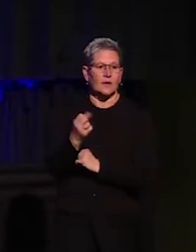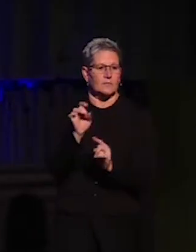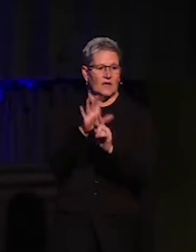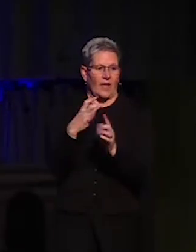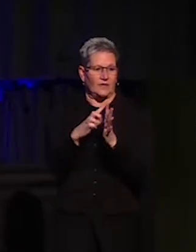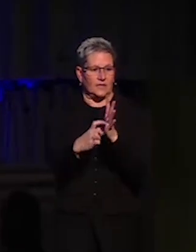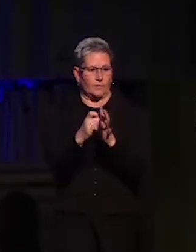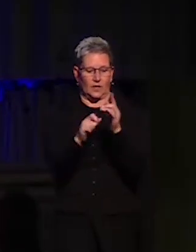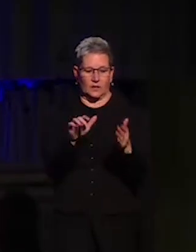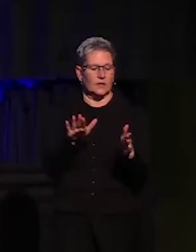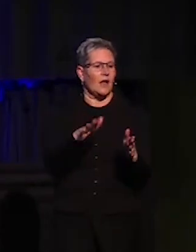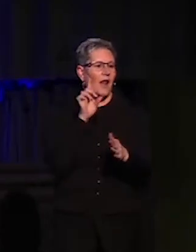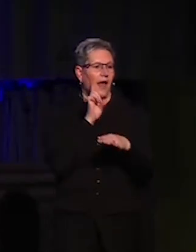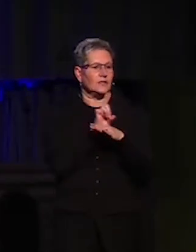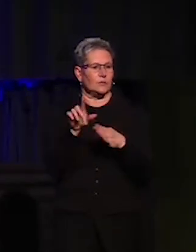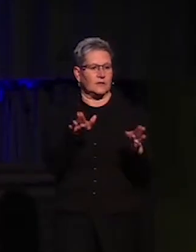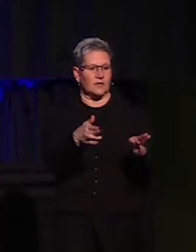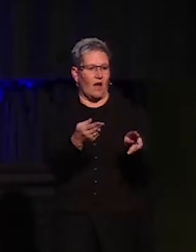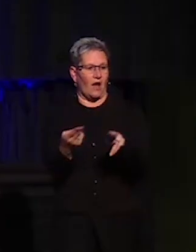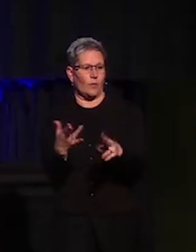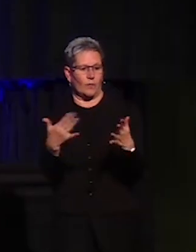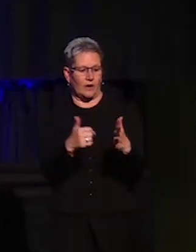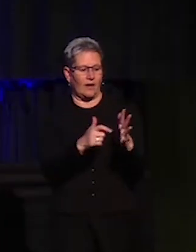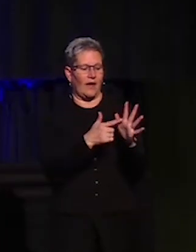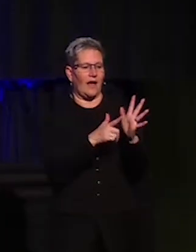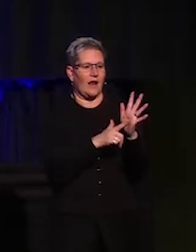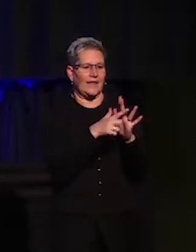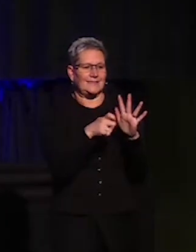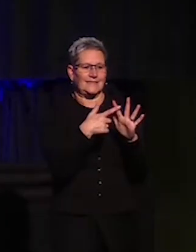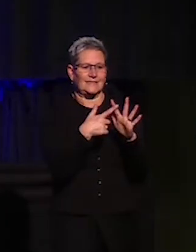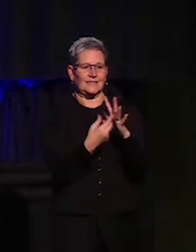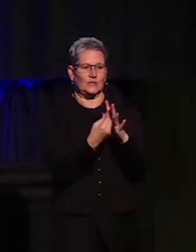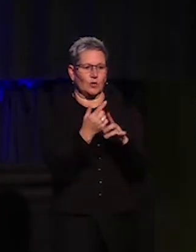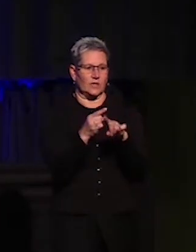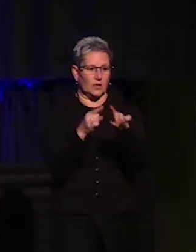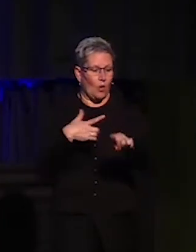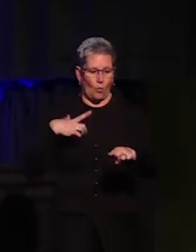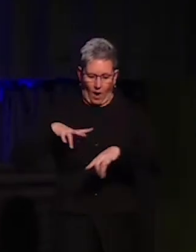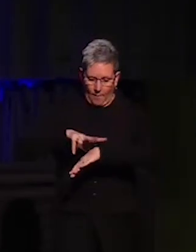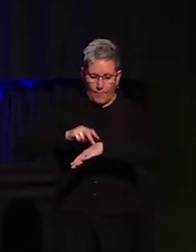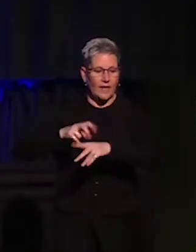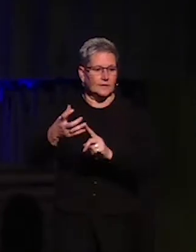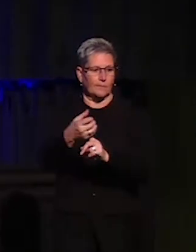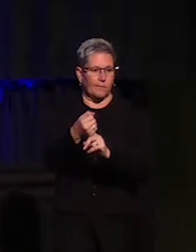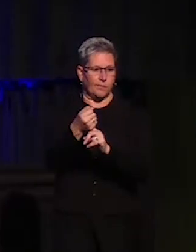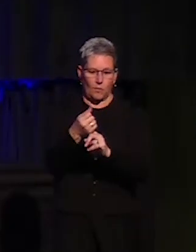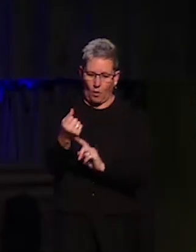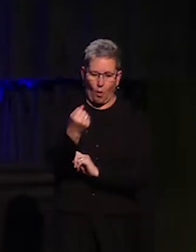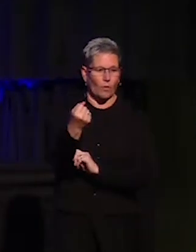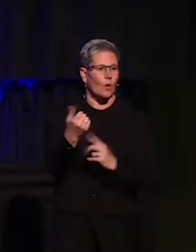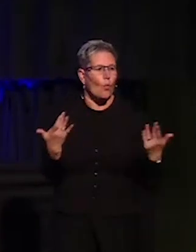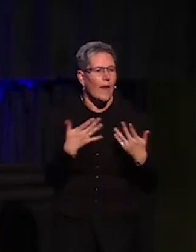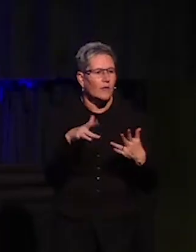who died in Alice Springs last week. He died while being detained by police at Coles.